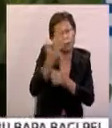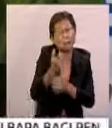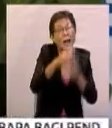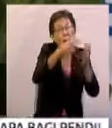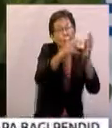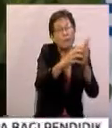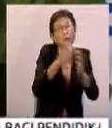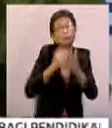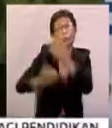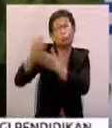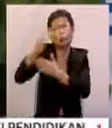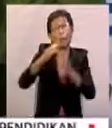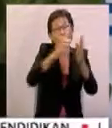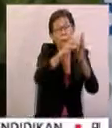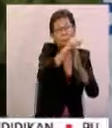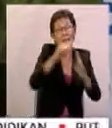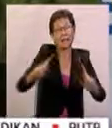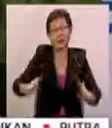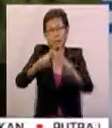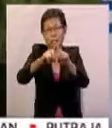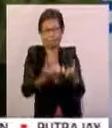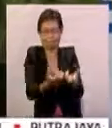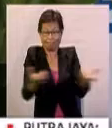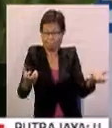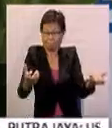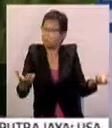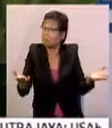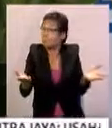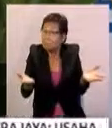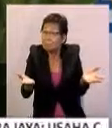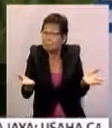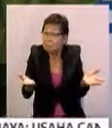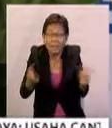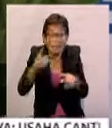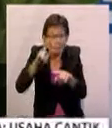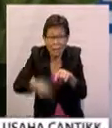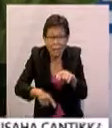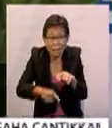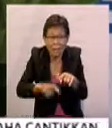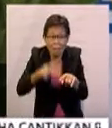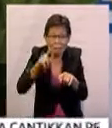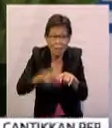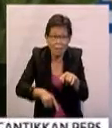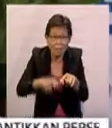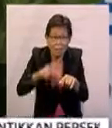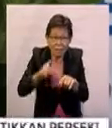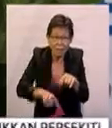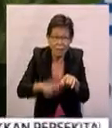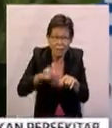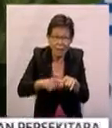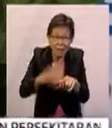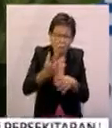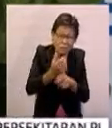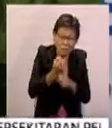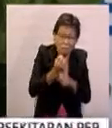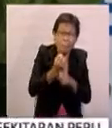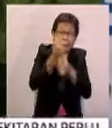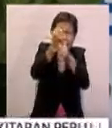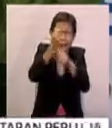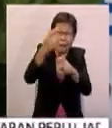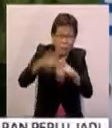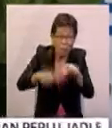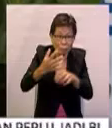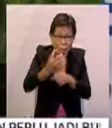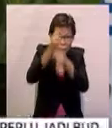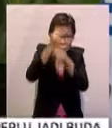divided, and therefore they couldn't achieve good number, and so